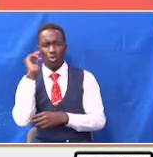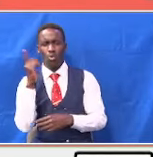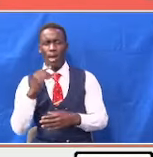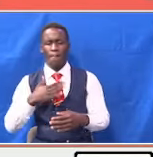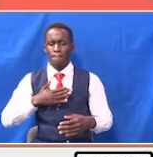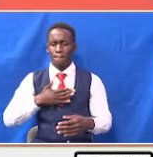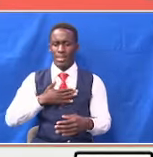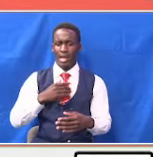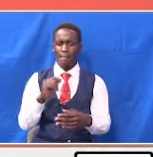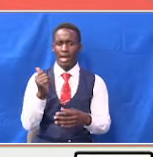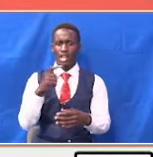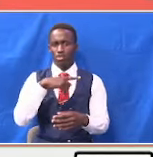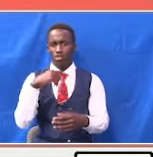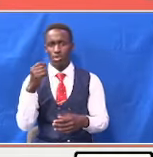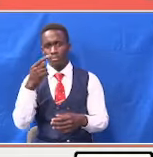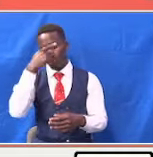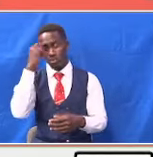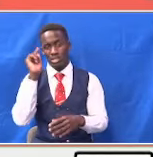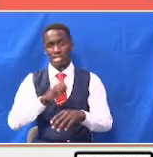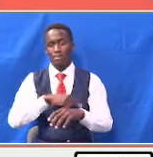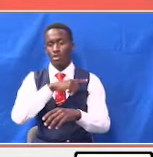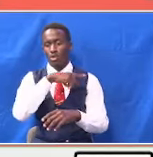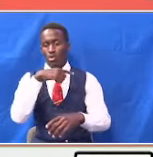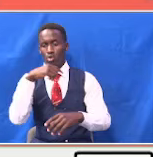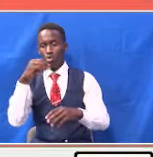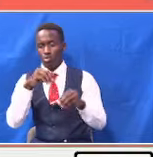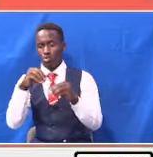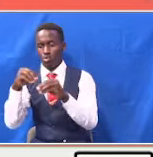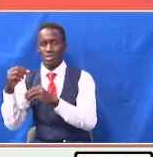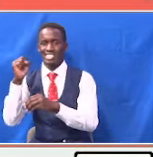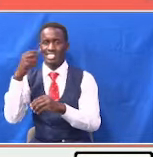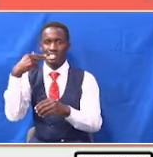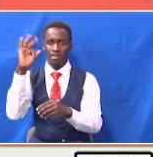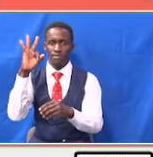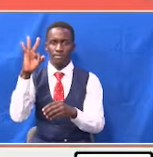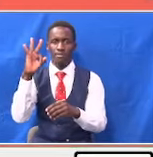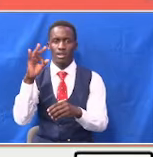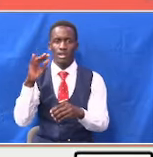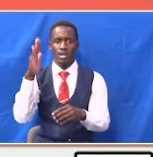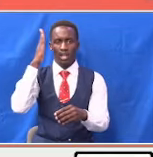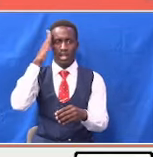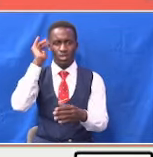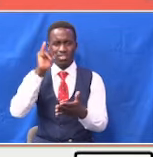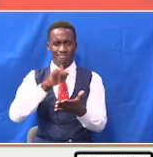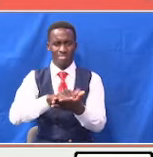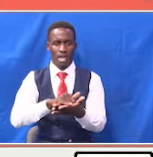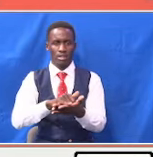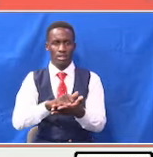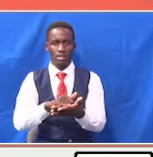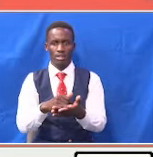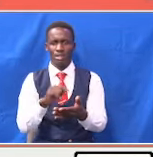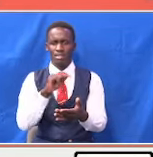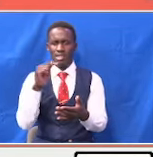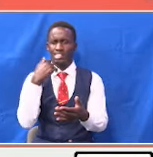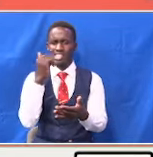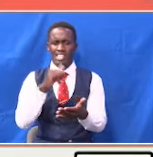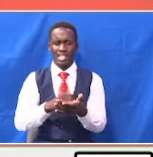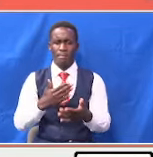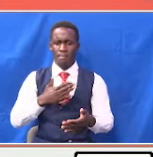gone to? Because when I went now to the shifted to shift, I realized that they are saying mine is